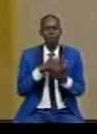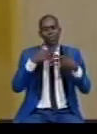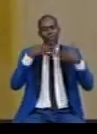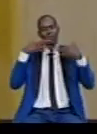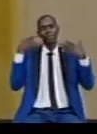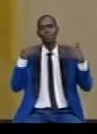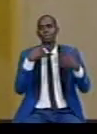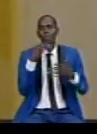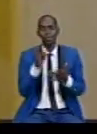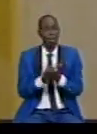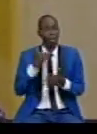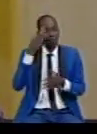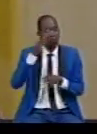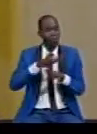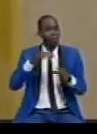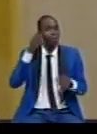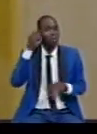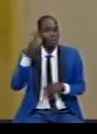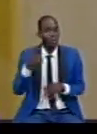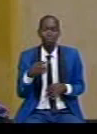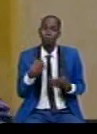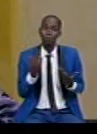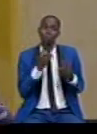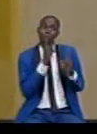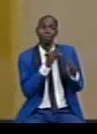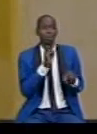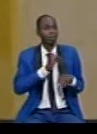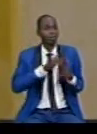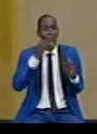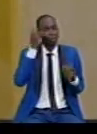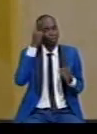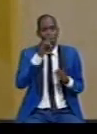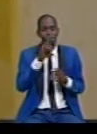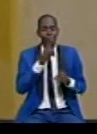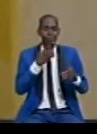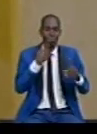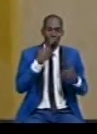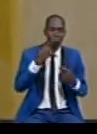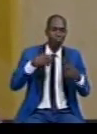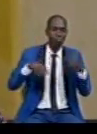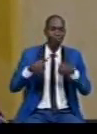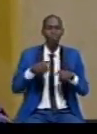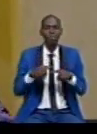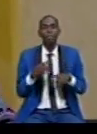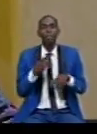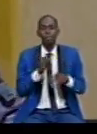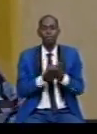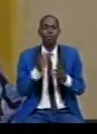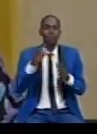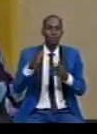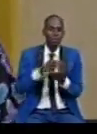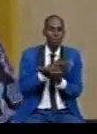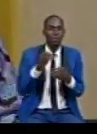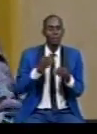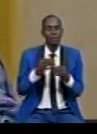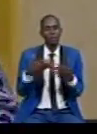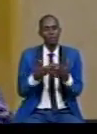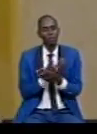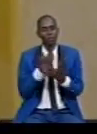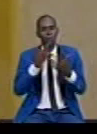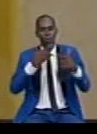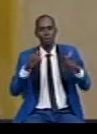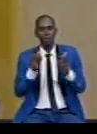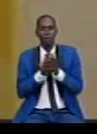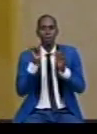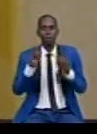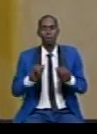know you did not understand the language. I said, yes, mom. He said, okay, that she will sing it in the language that I will understand. She now started singing it in Igbo